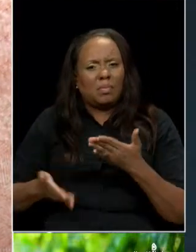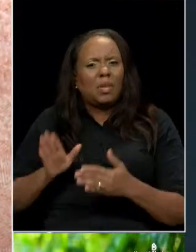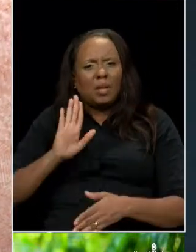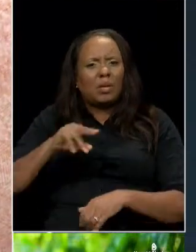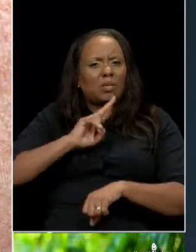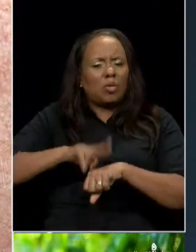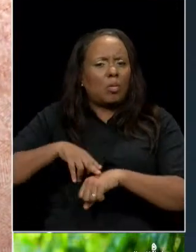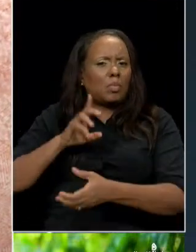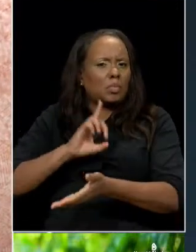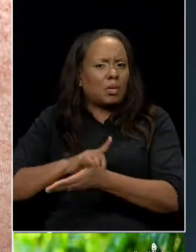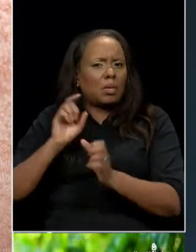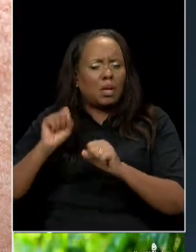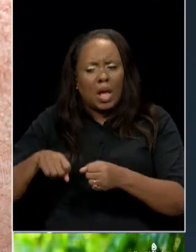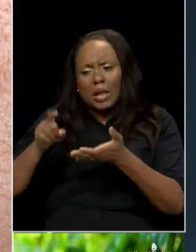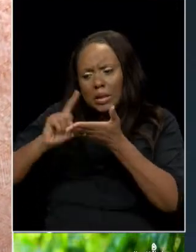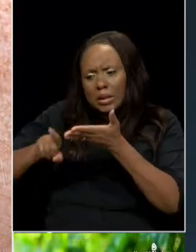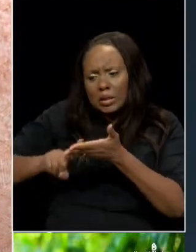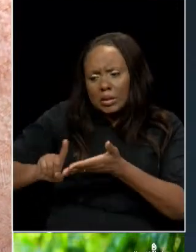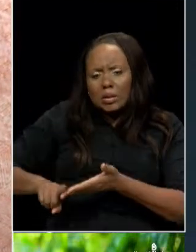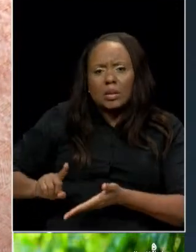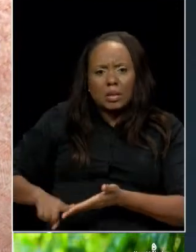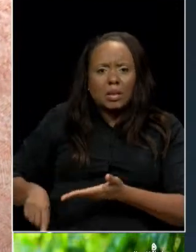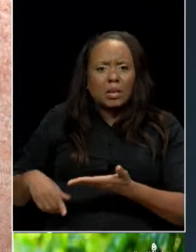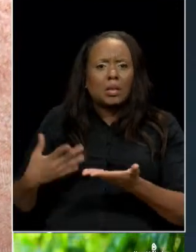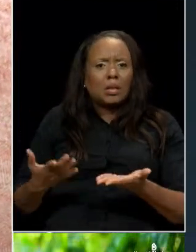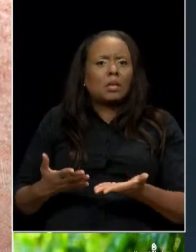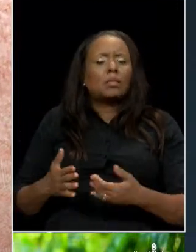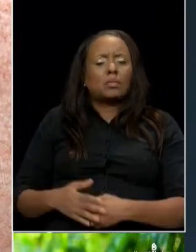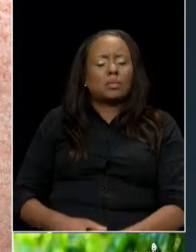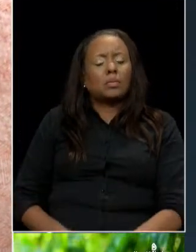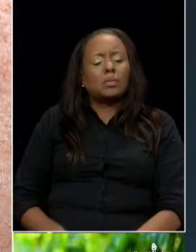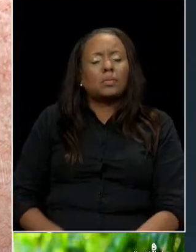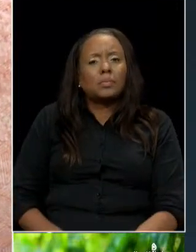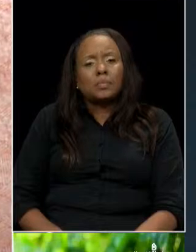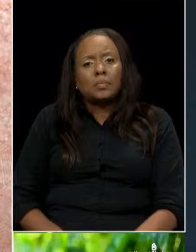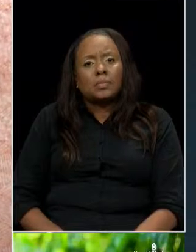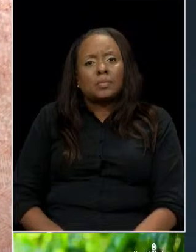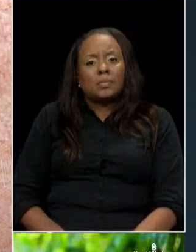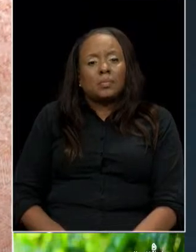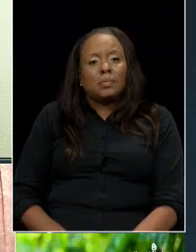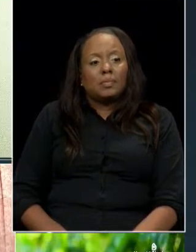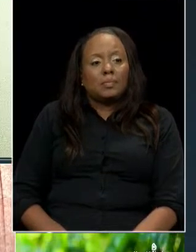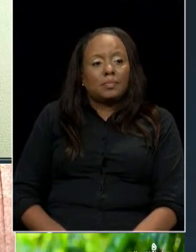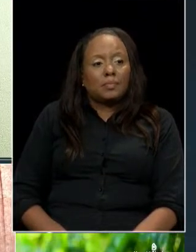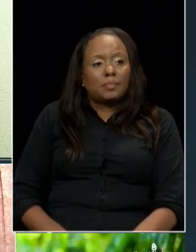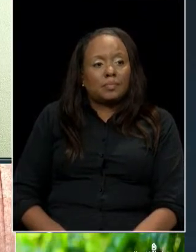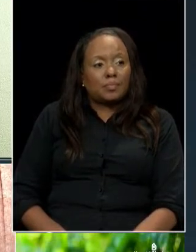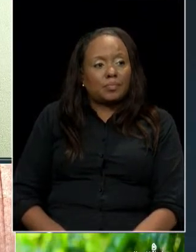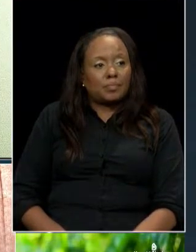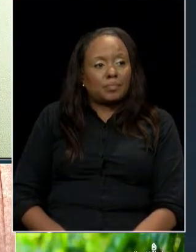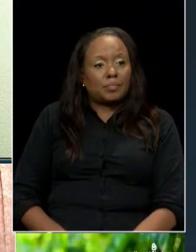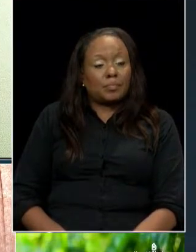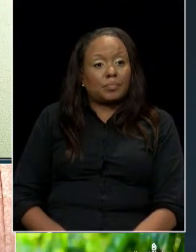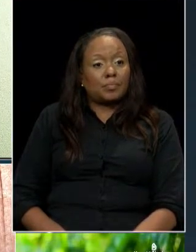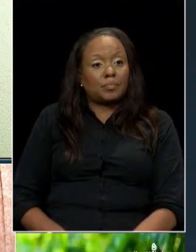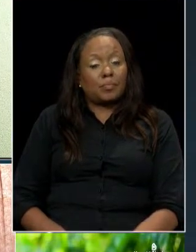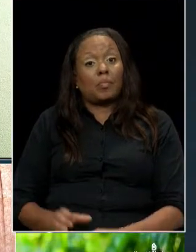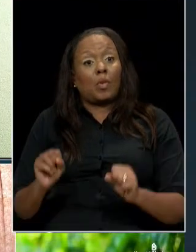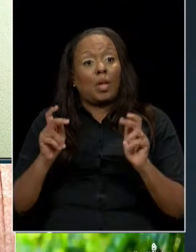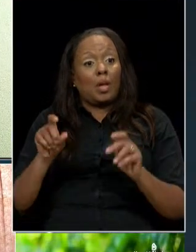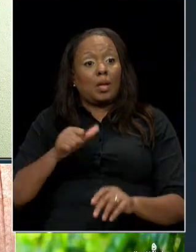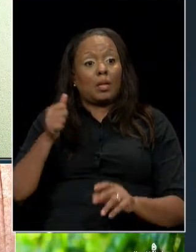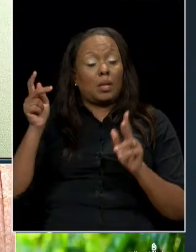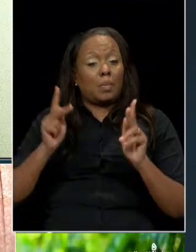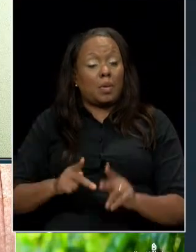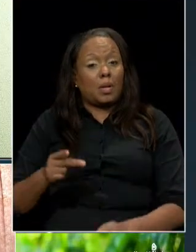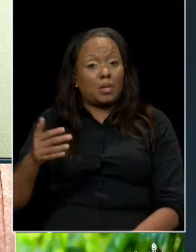practitioner can manage, and they should refer you on to the necessary specialist. All right. I think we also had a caller, so let's take